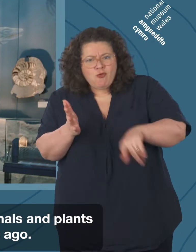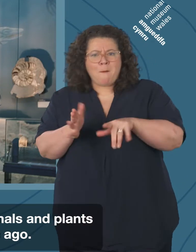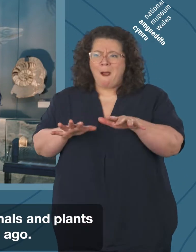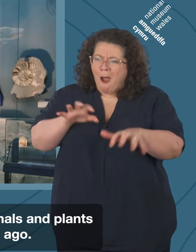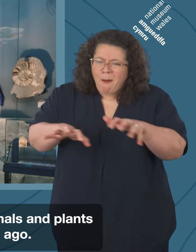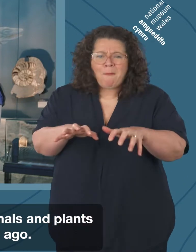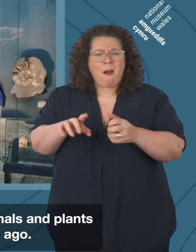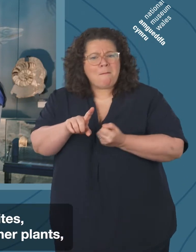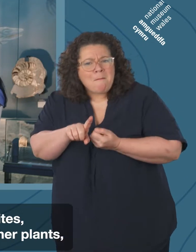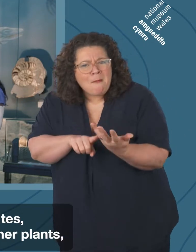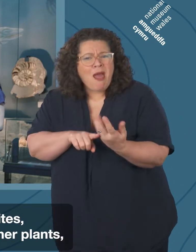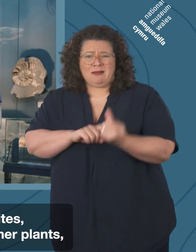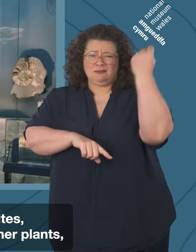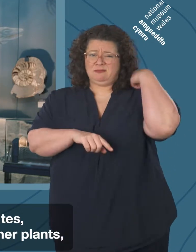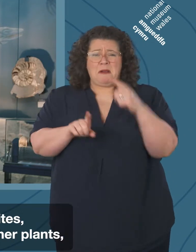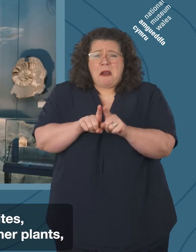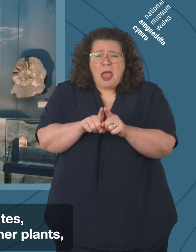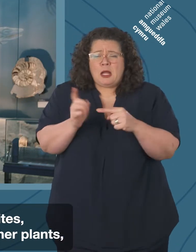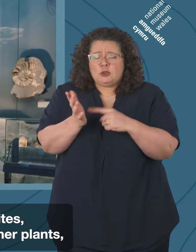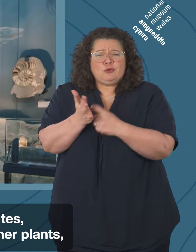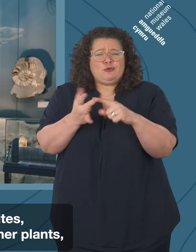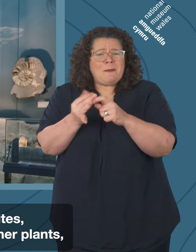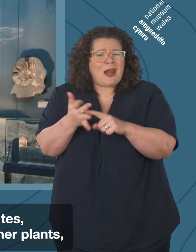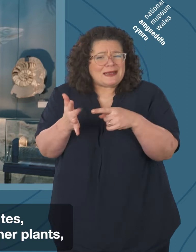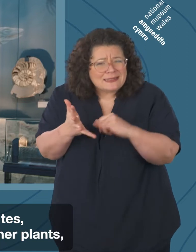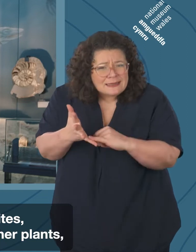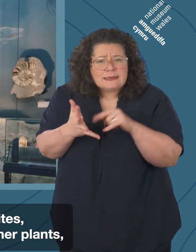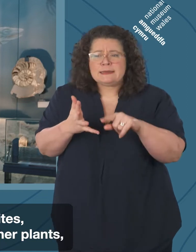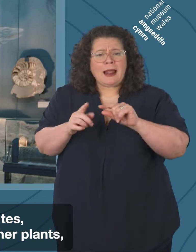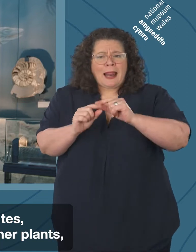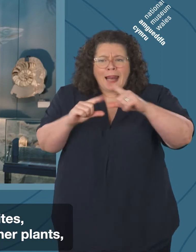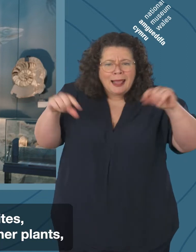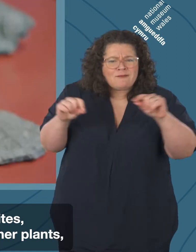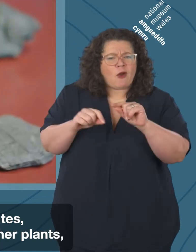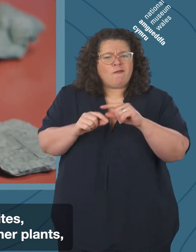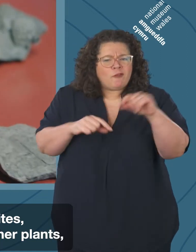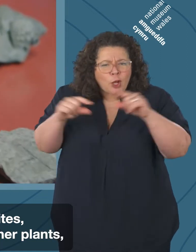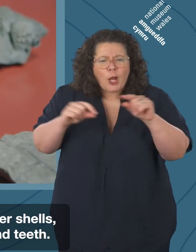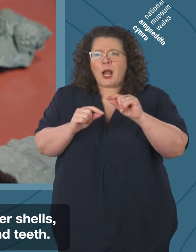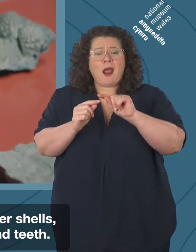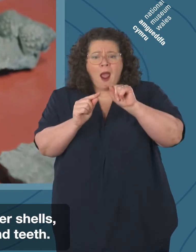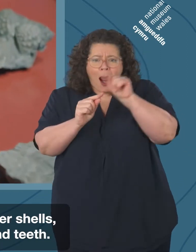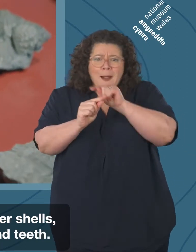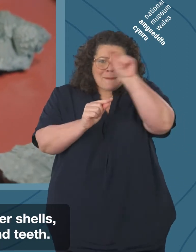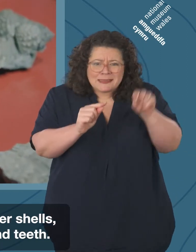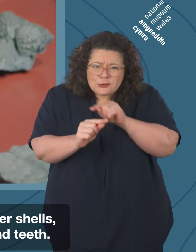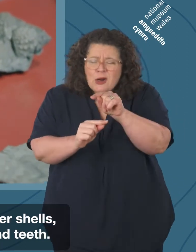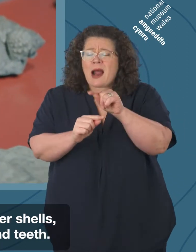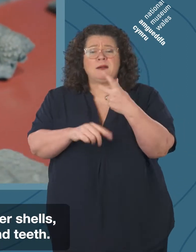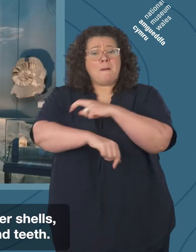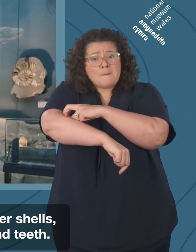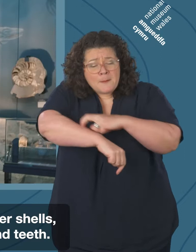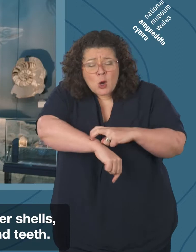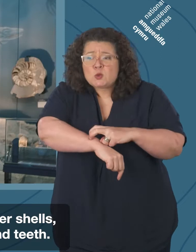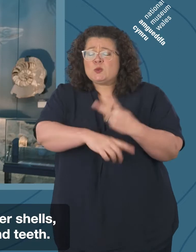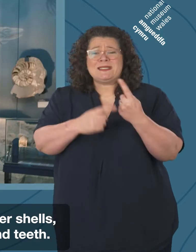plants that lived a long time ago. So things like trilobites, the leaves of ferns and other plants, ammonite shells and other shells,